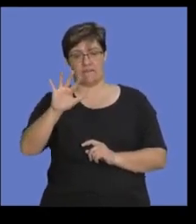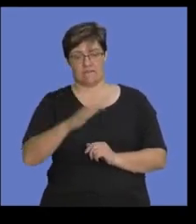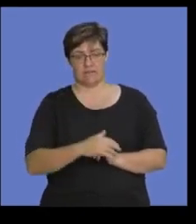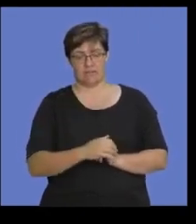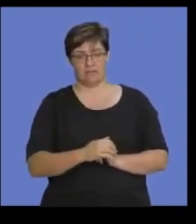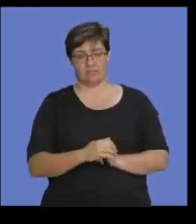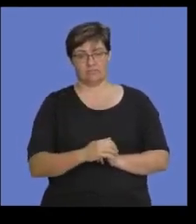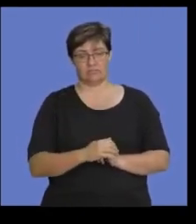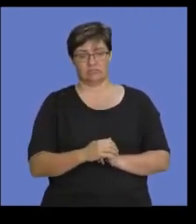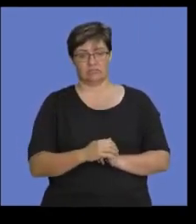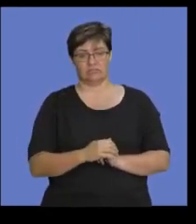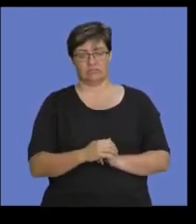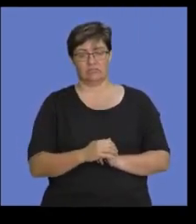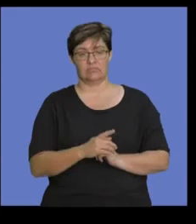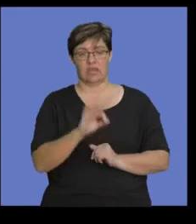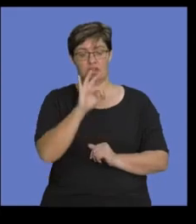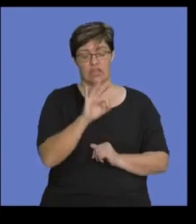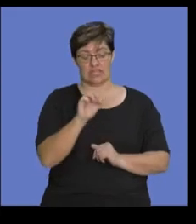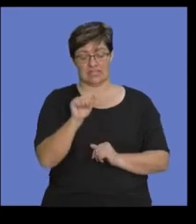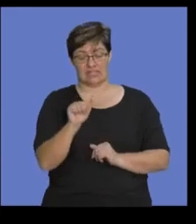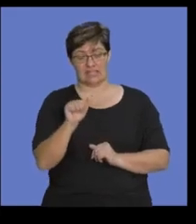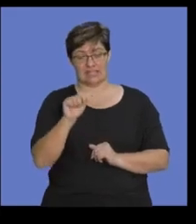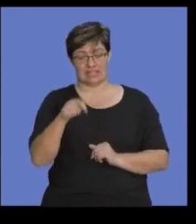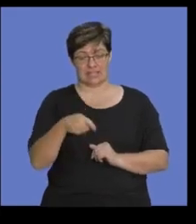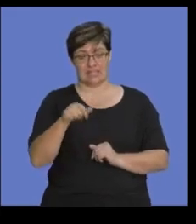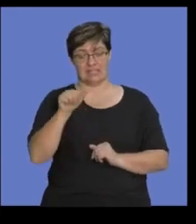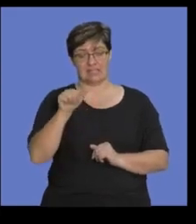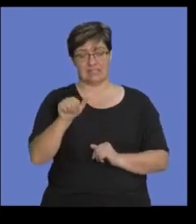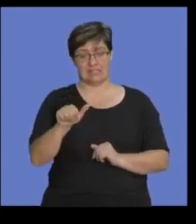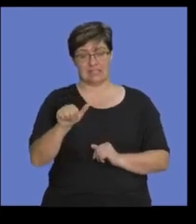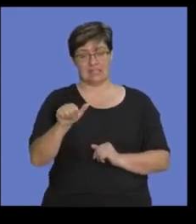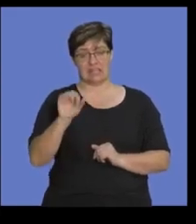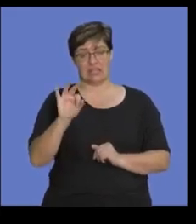36,635, right? So this will be